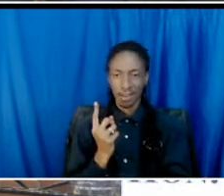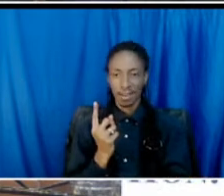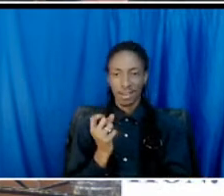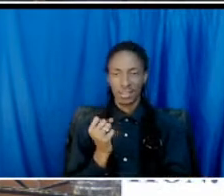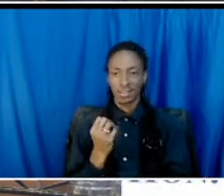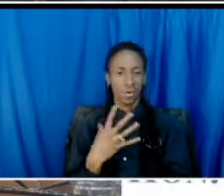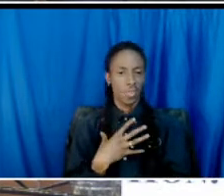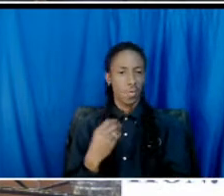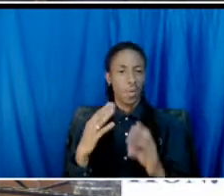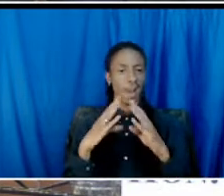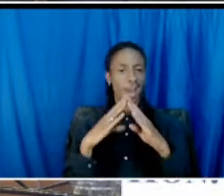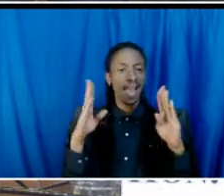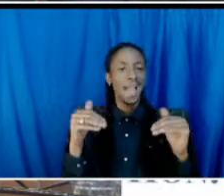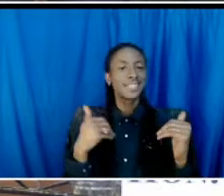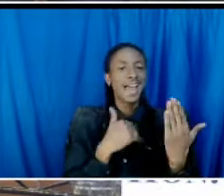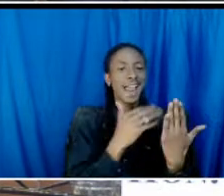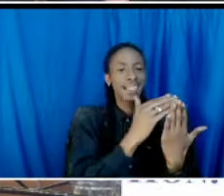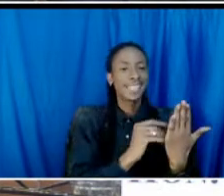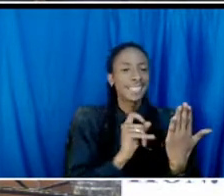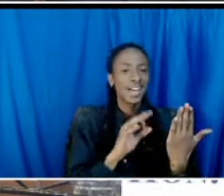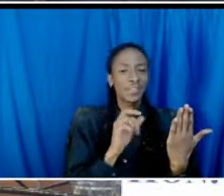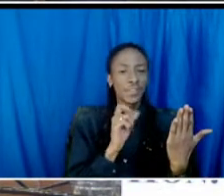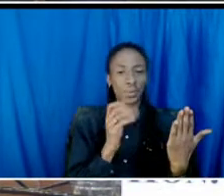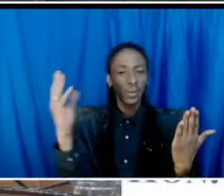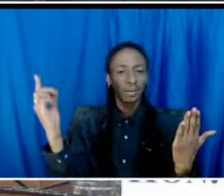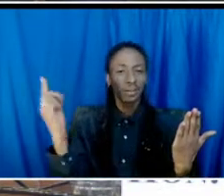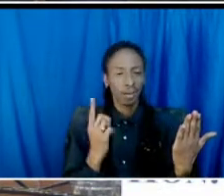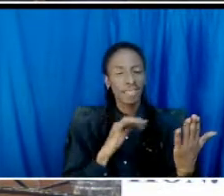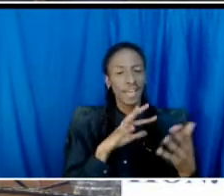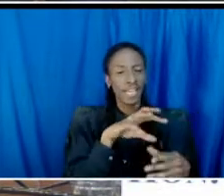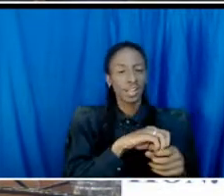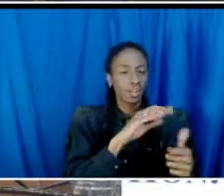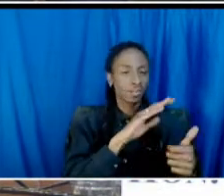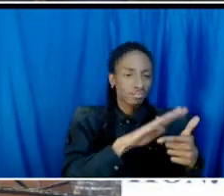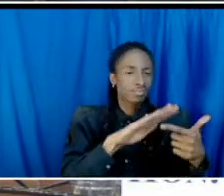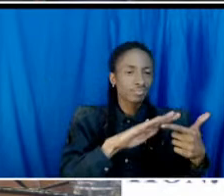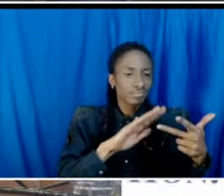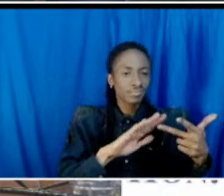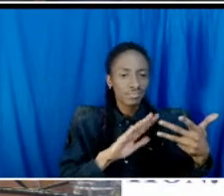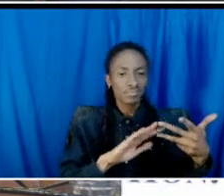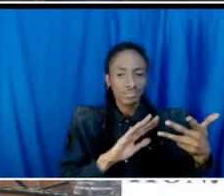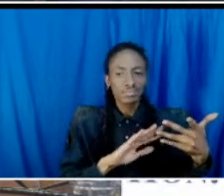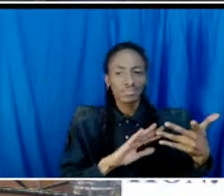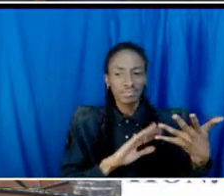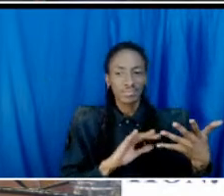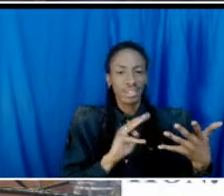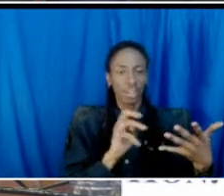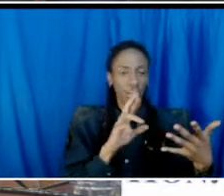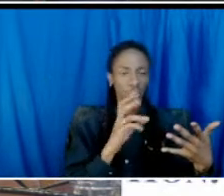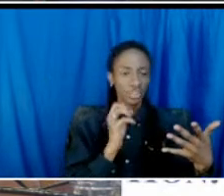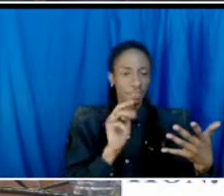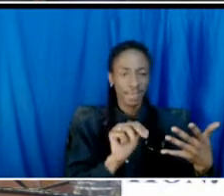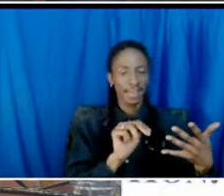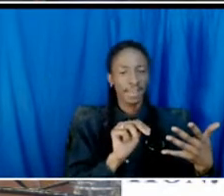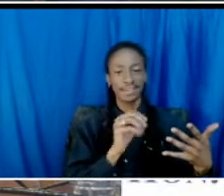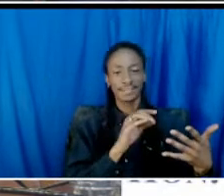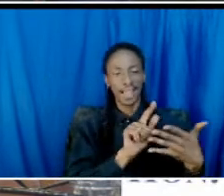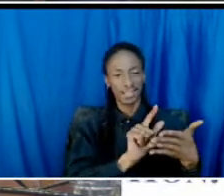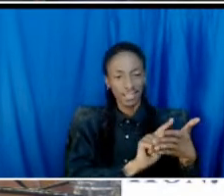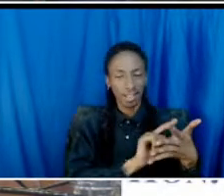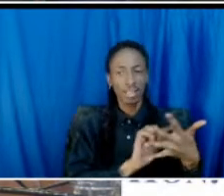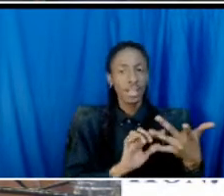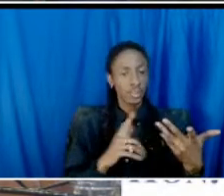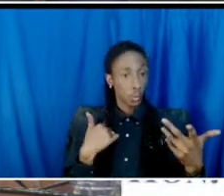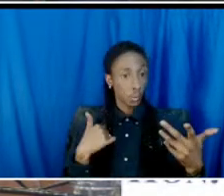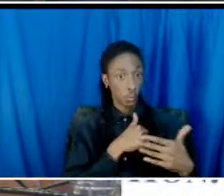had a list of who would be there. That did include Mr. Engel and the White House counsel and the Deputy White House counsel, Mr. Hirschman. We went in,